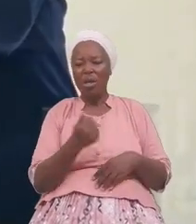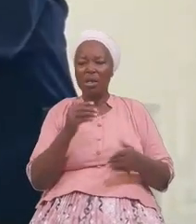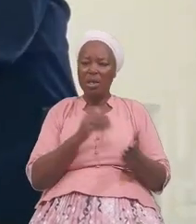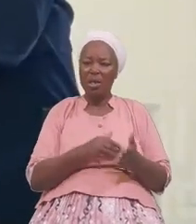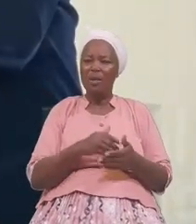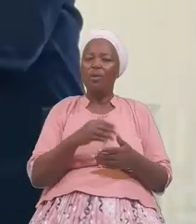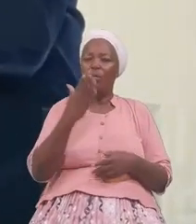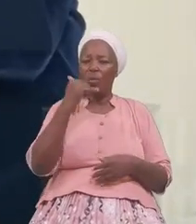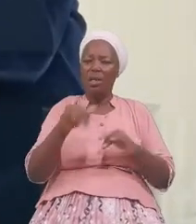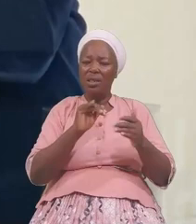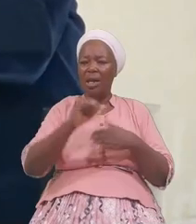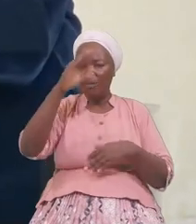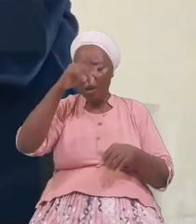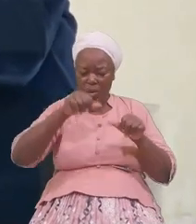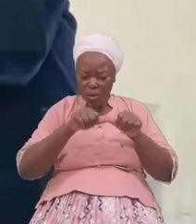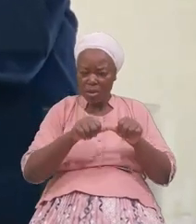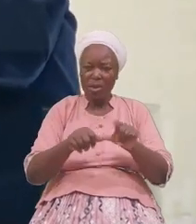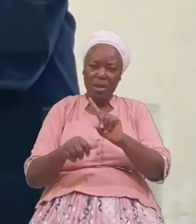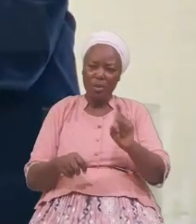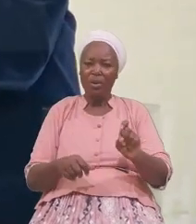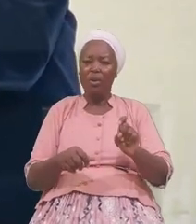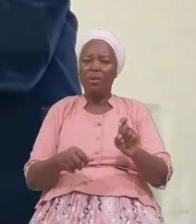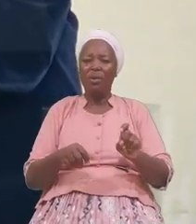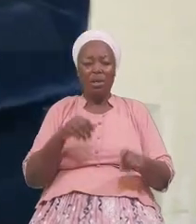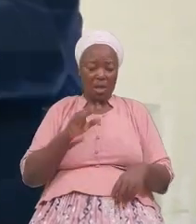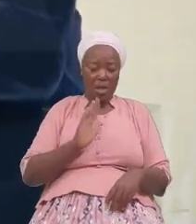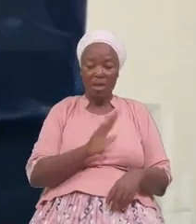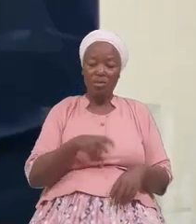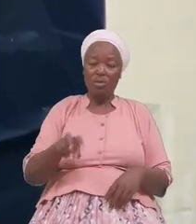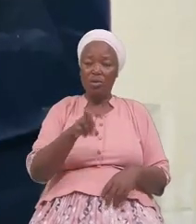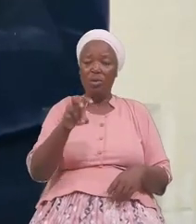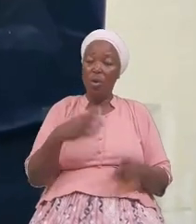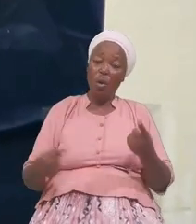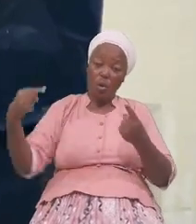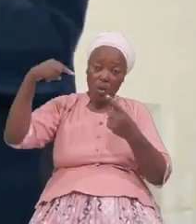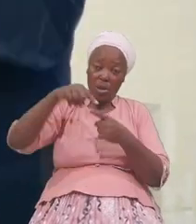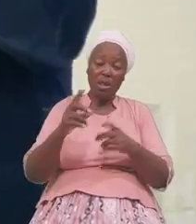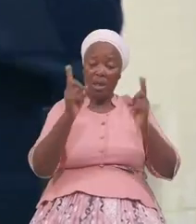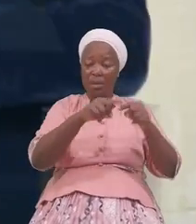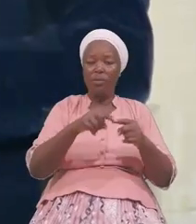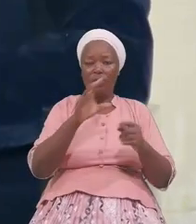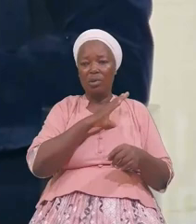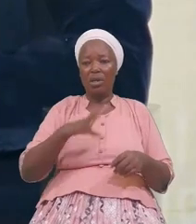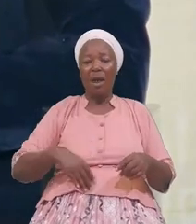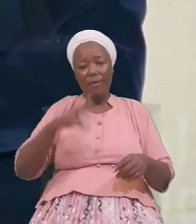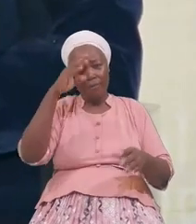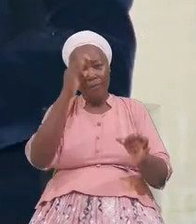did the man continue his journey until he came to Christ? Faith. Why